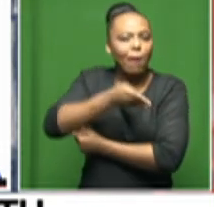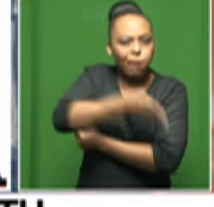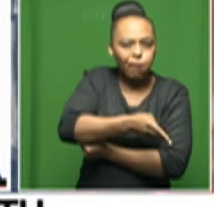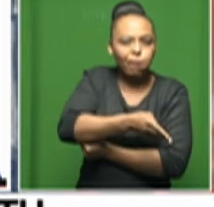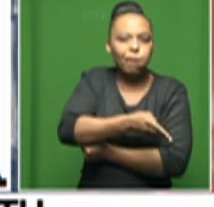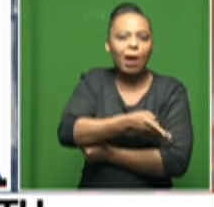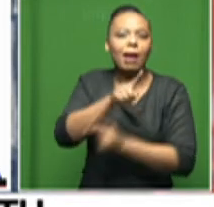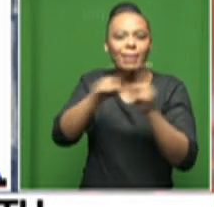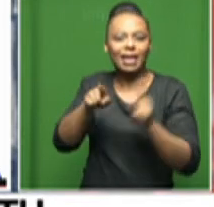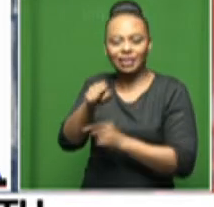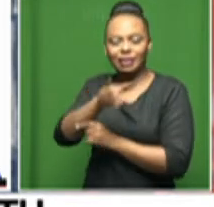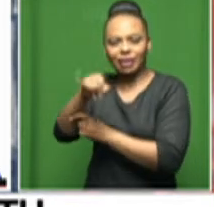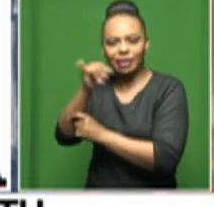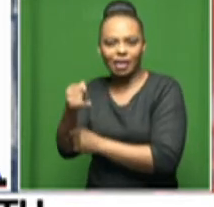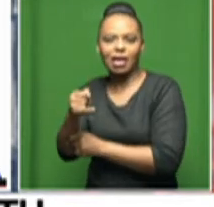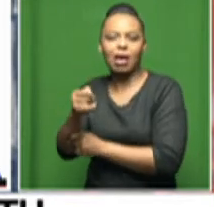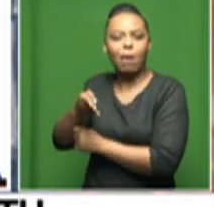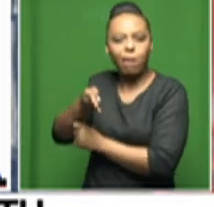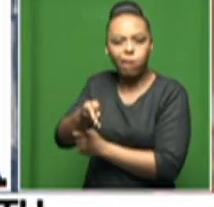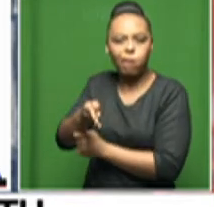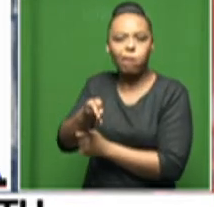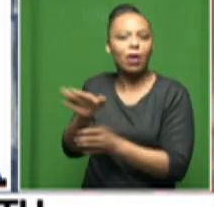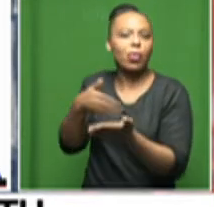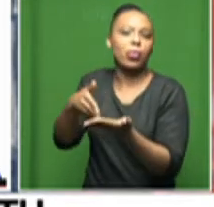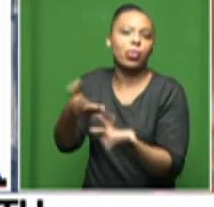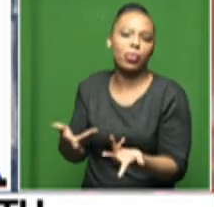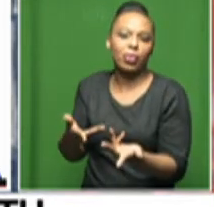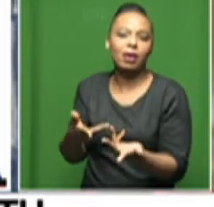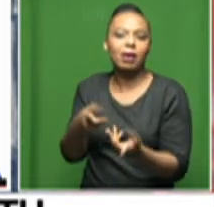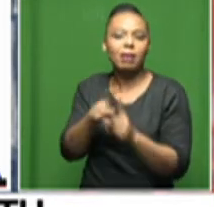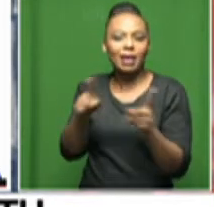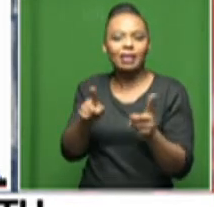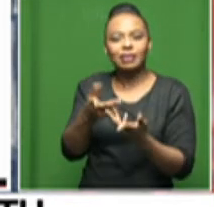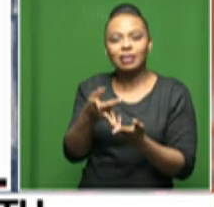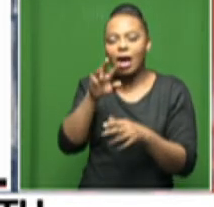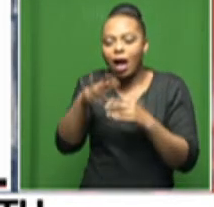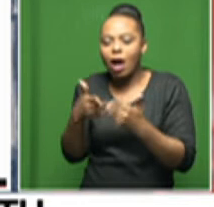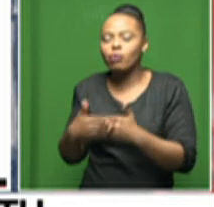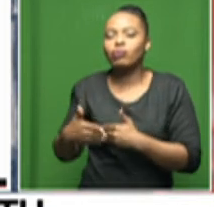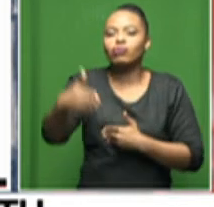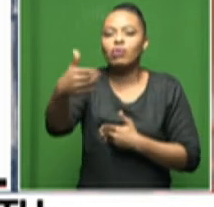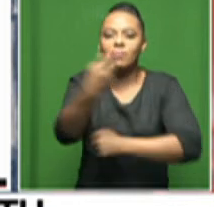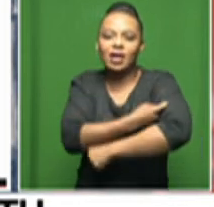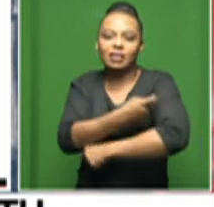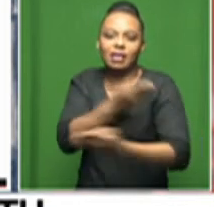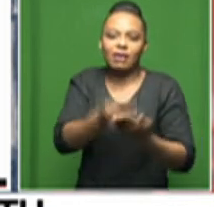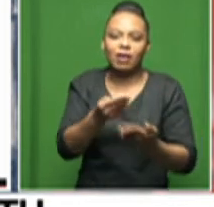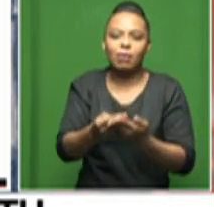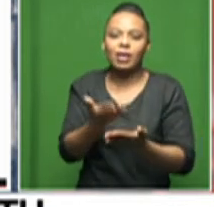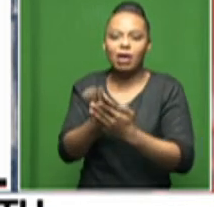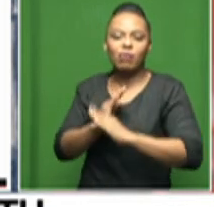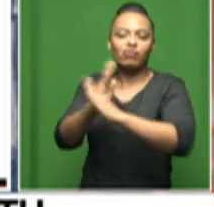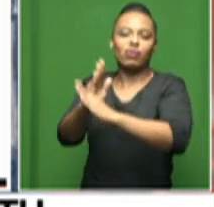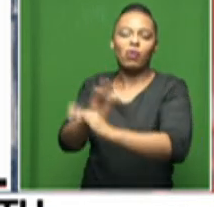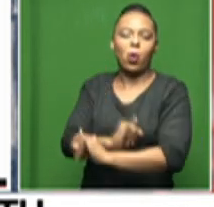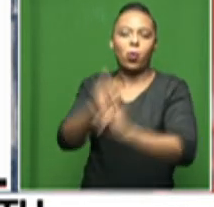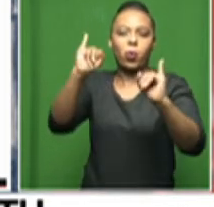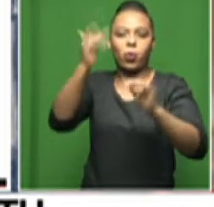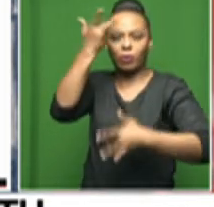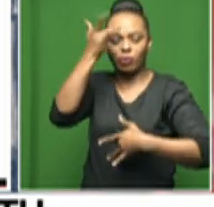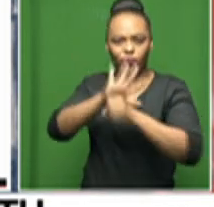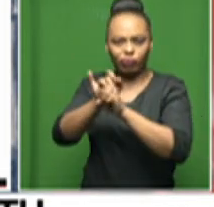to be most available and accessible throughout the world in the near future. So in conclusion, this